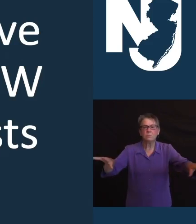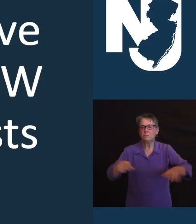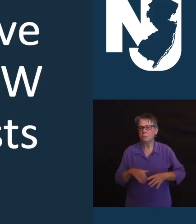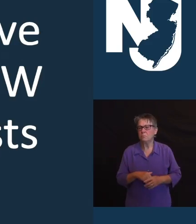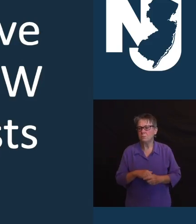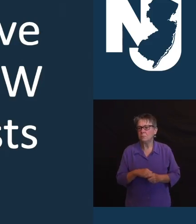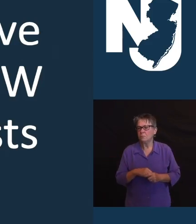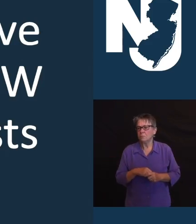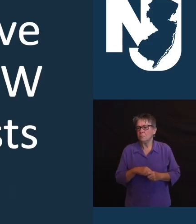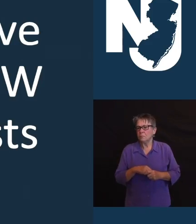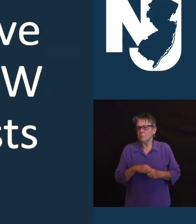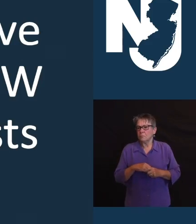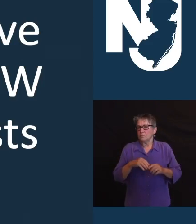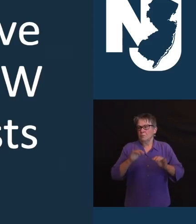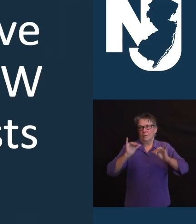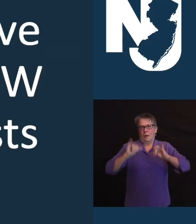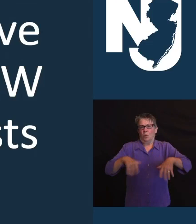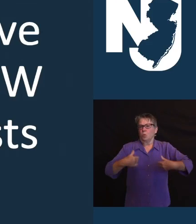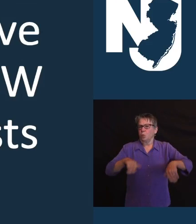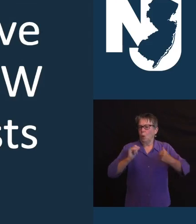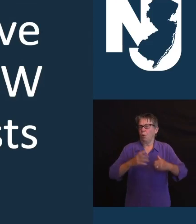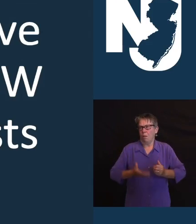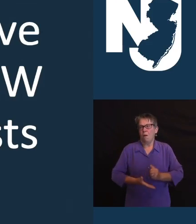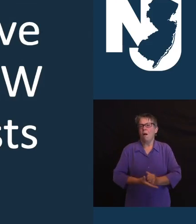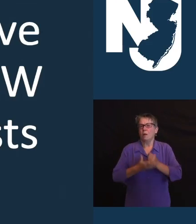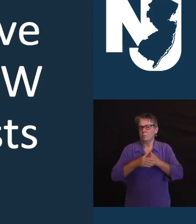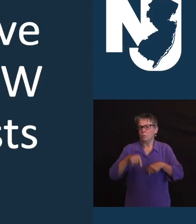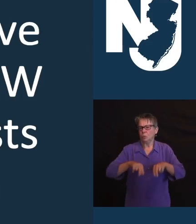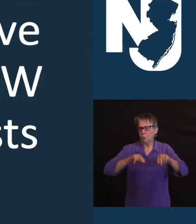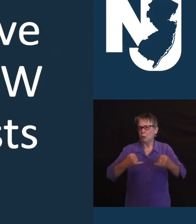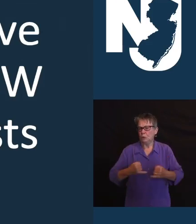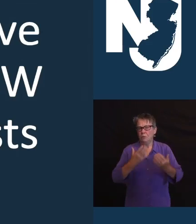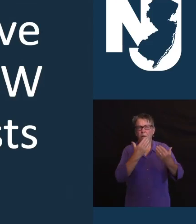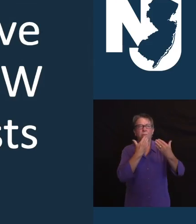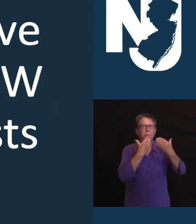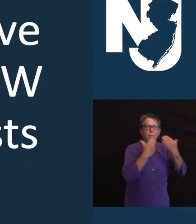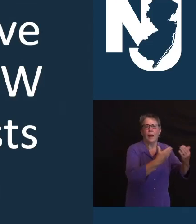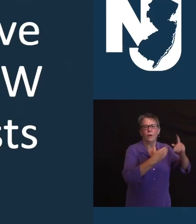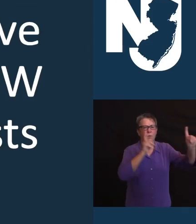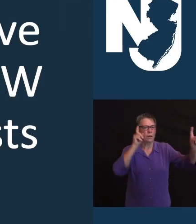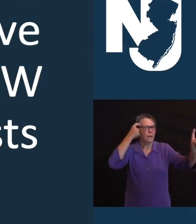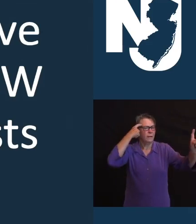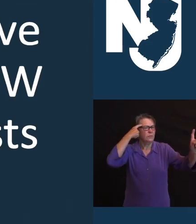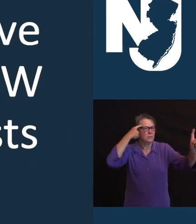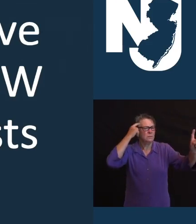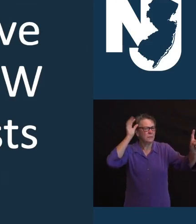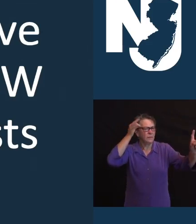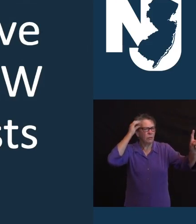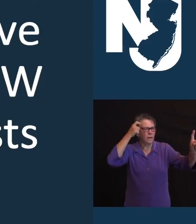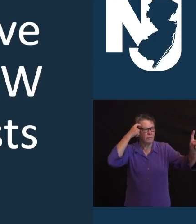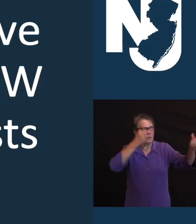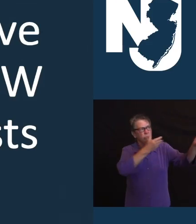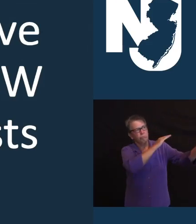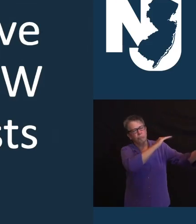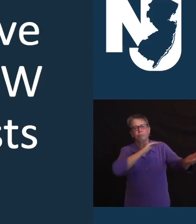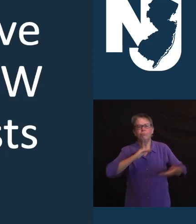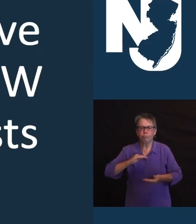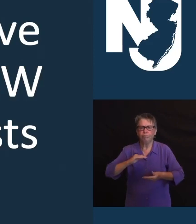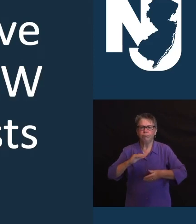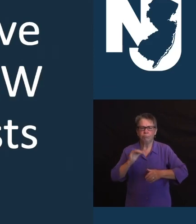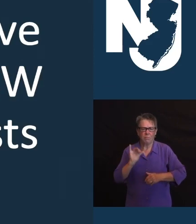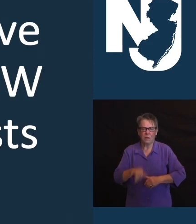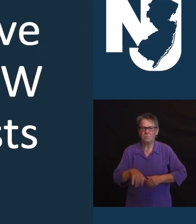thank the administration. I also want to thank Abbott CEO Bob Ford was on that call that we just got off. As we learn more about this, we'll keep you